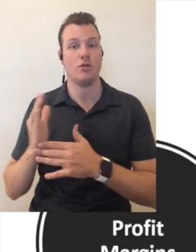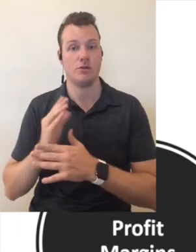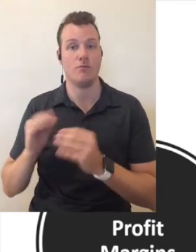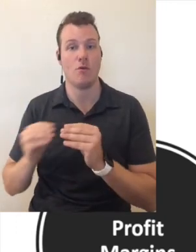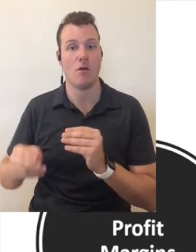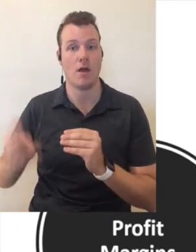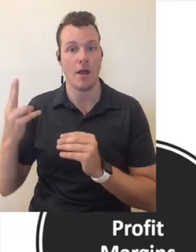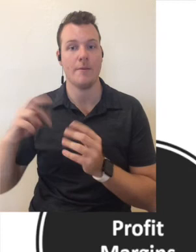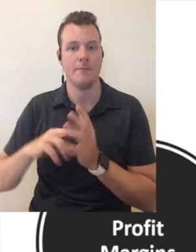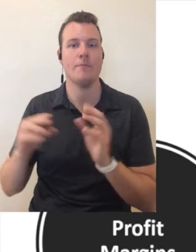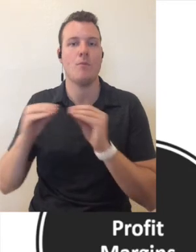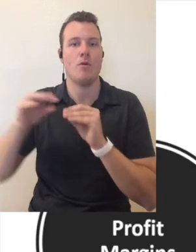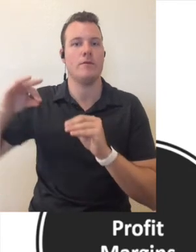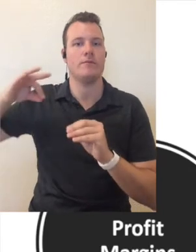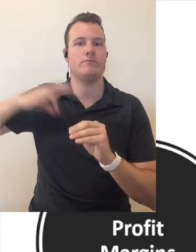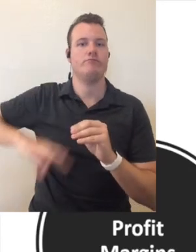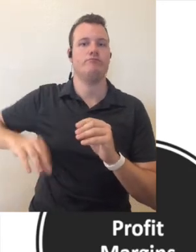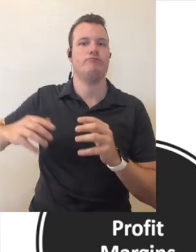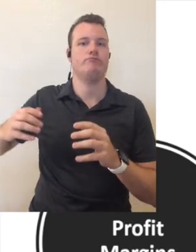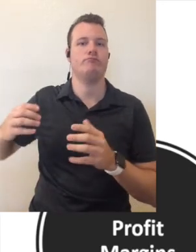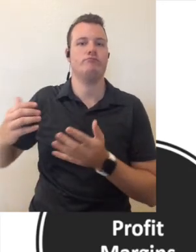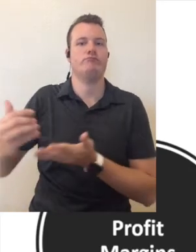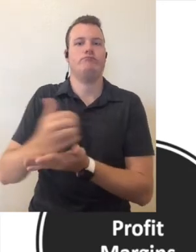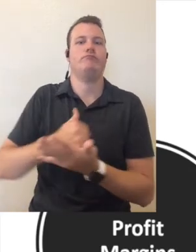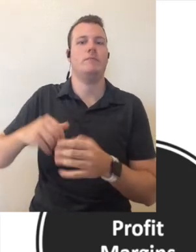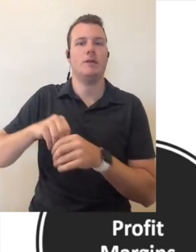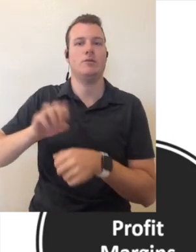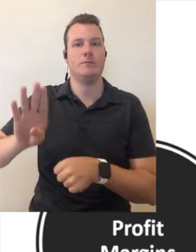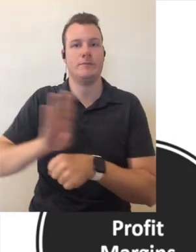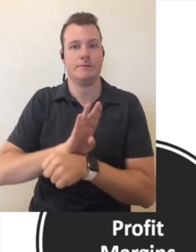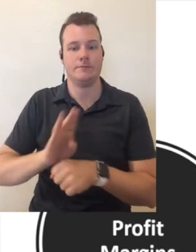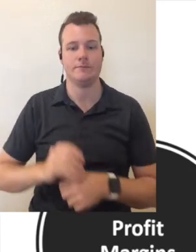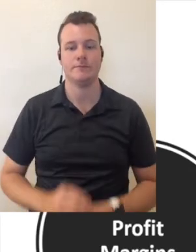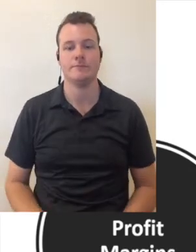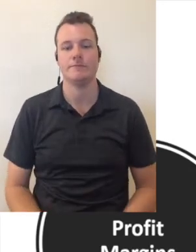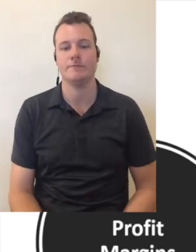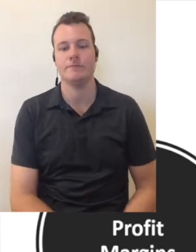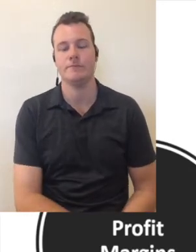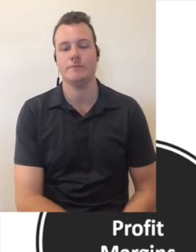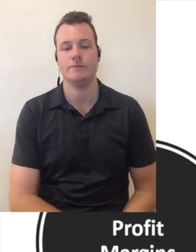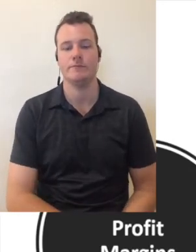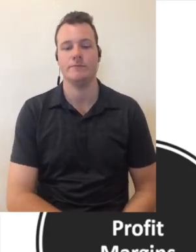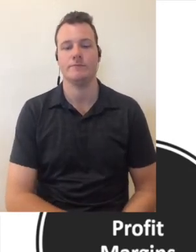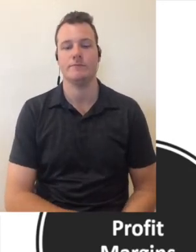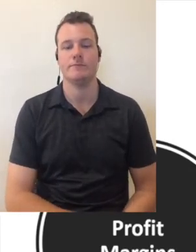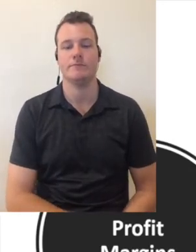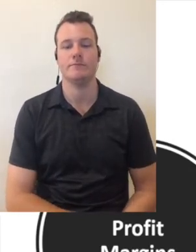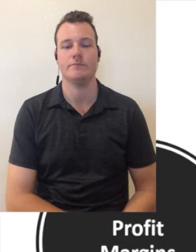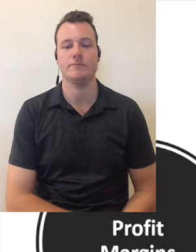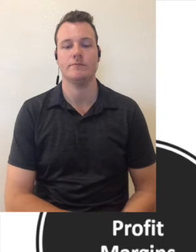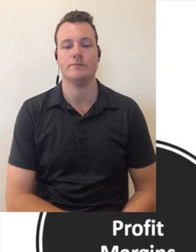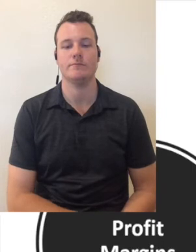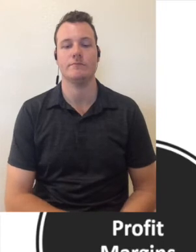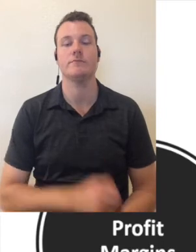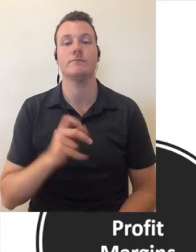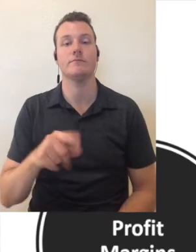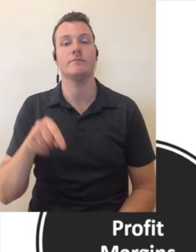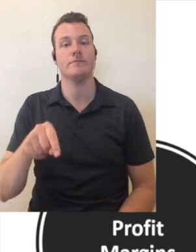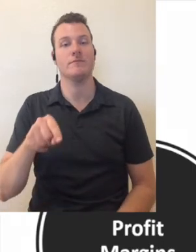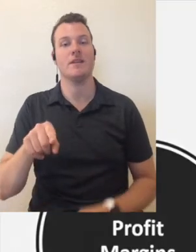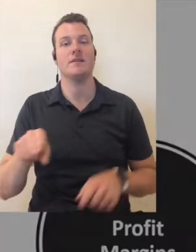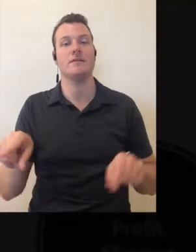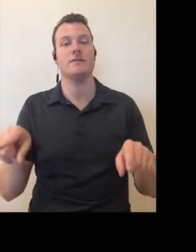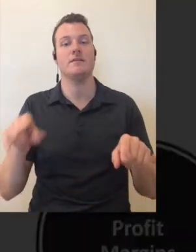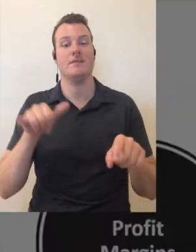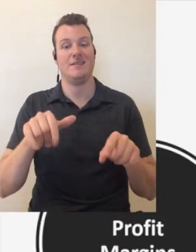got a 50% gross margin. The higher your gross margin, the more money you're actually making in your practice. Okay. Next slide,